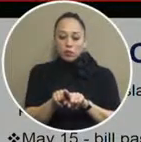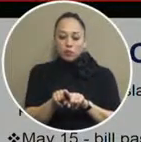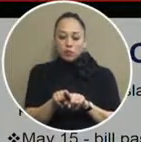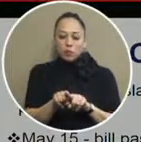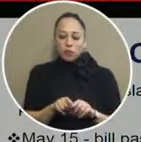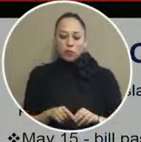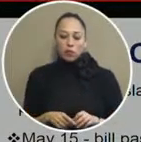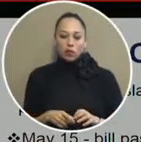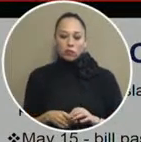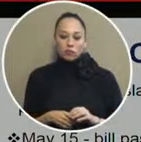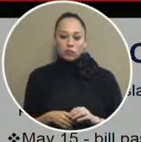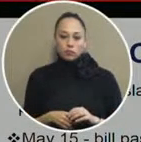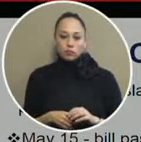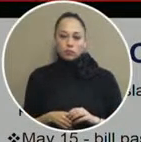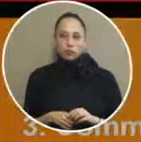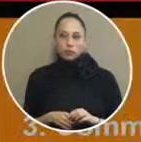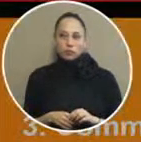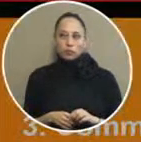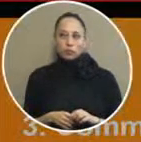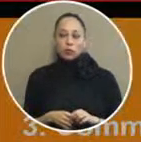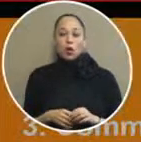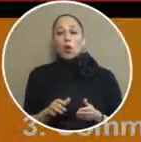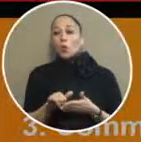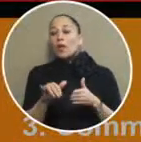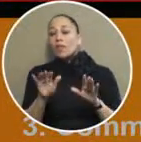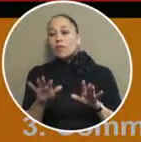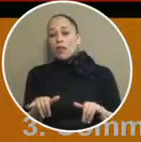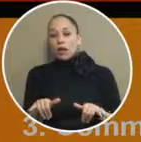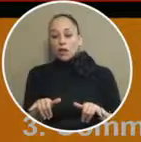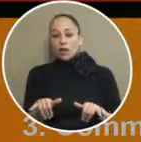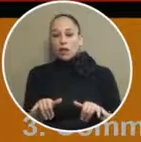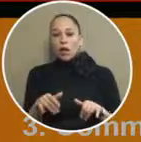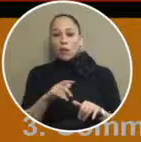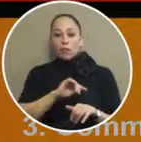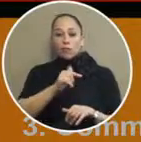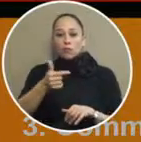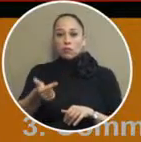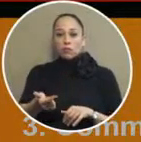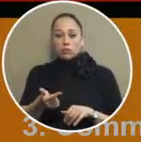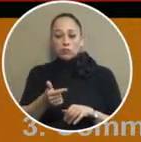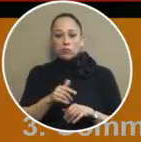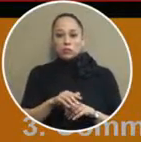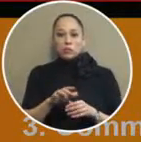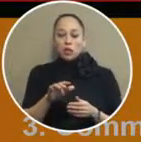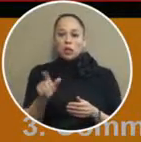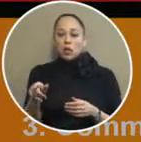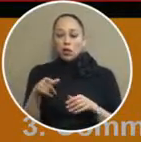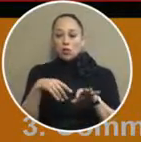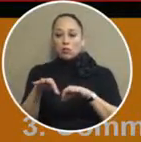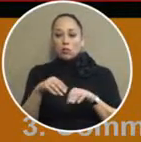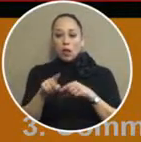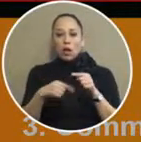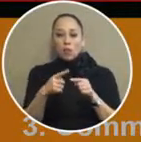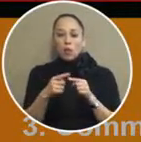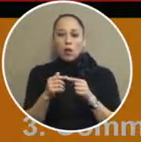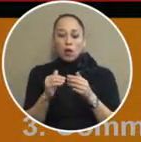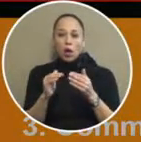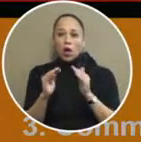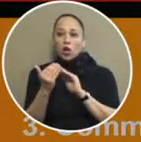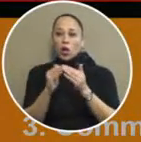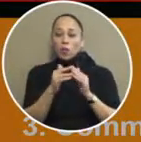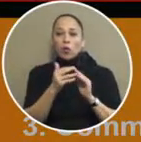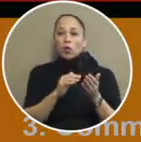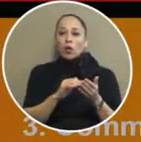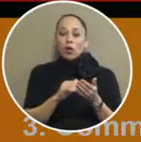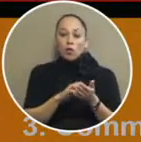Next slide. And so with that, I want to turn it over to Nicole Farini, who's going to talk about the community